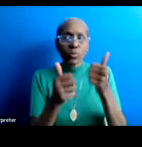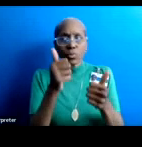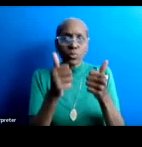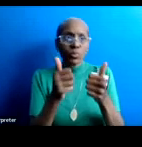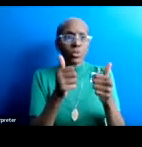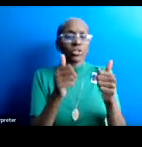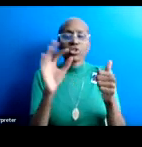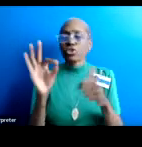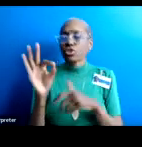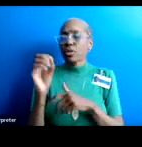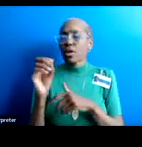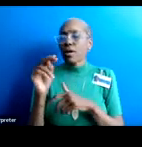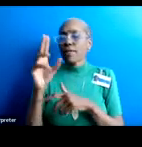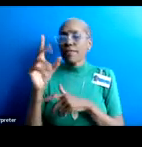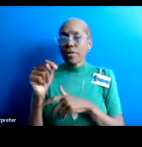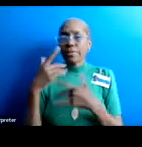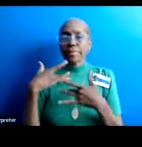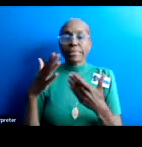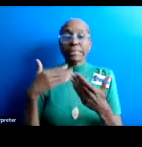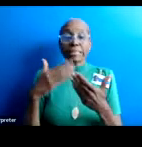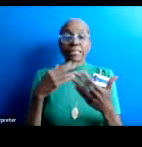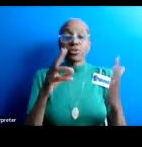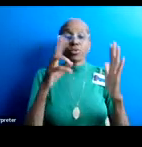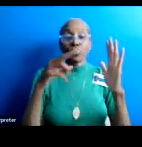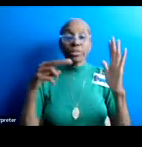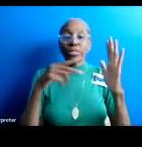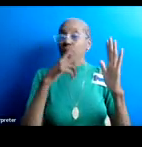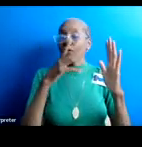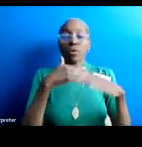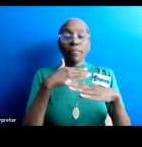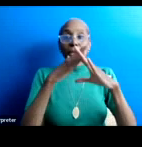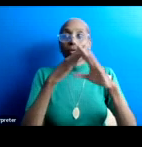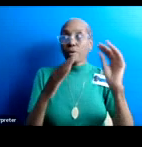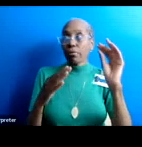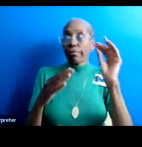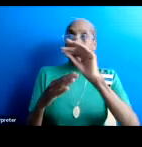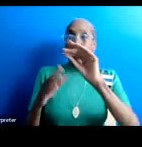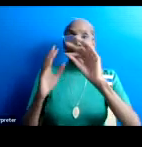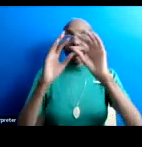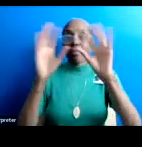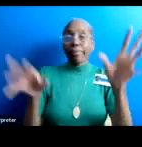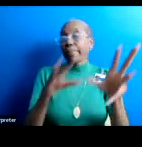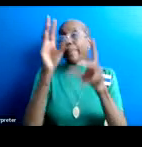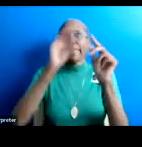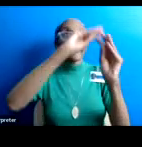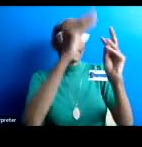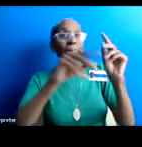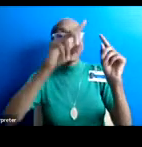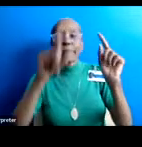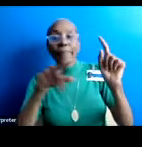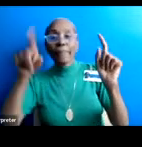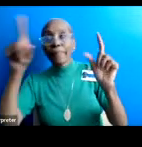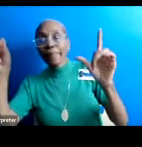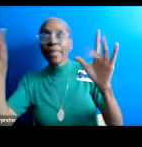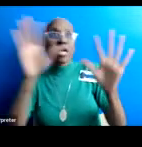your documents, choose something that's easy to read. Don't put up a barrier to your users by using the fanciest font that you